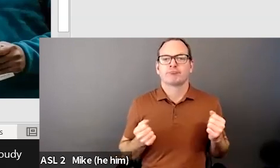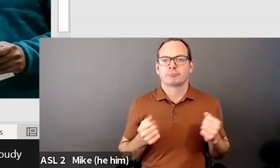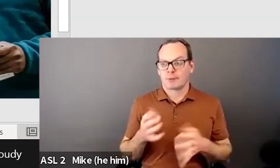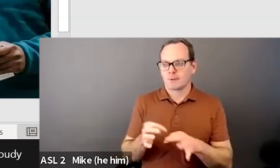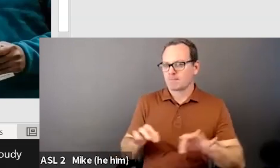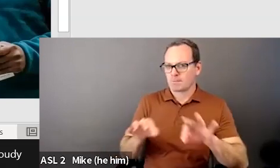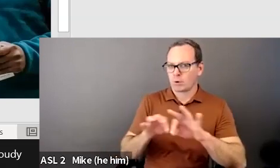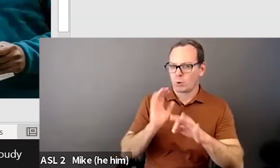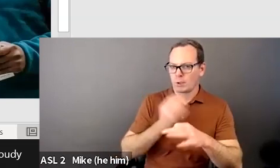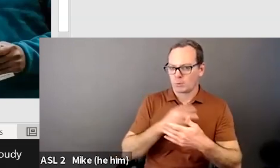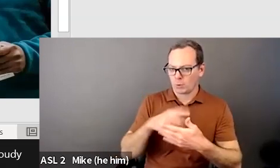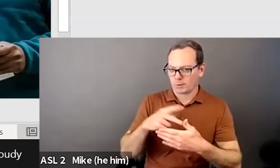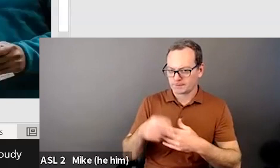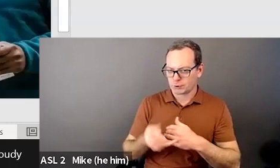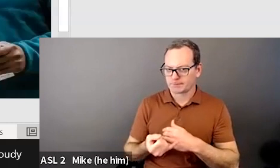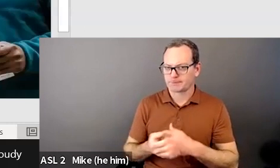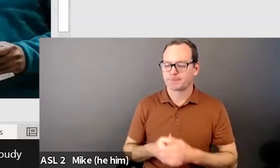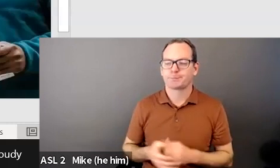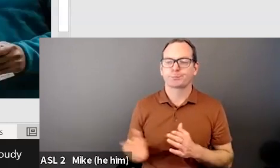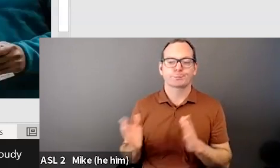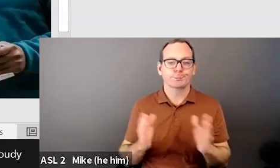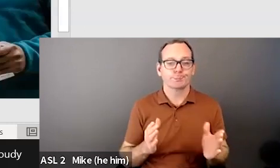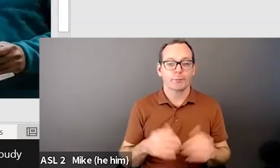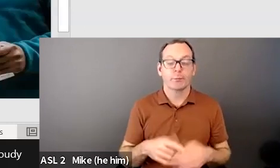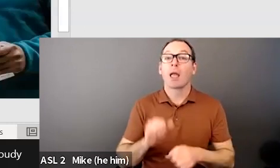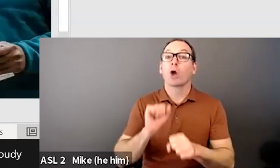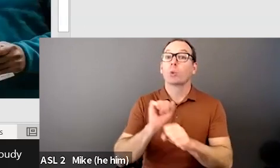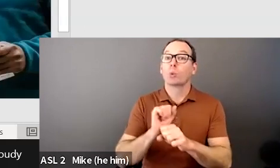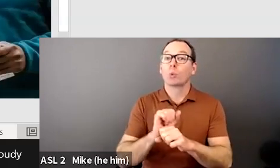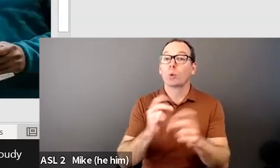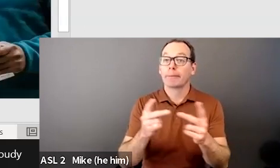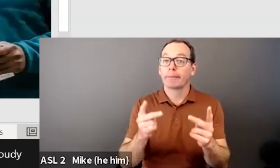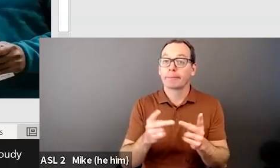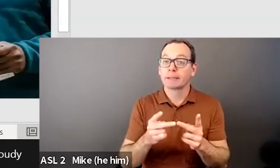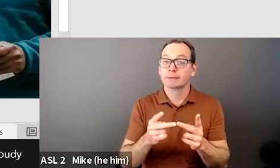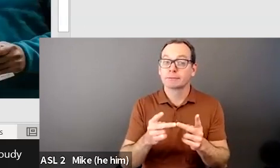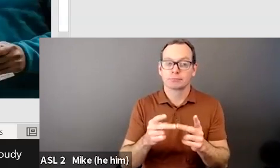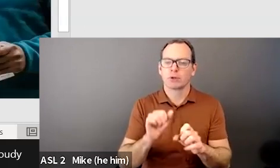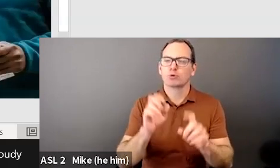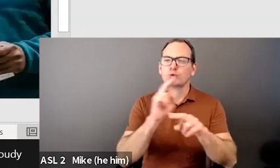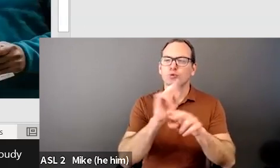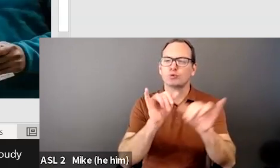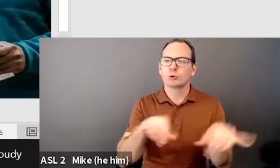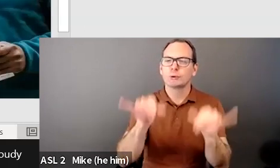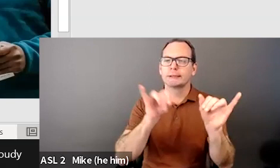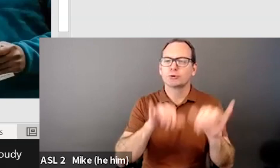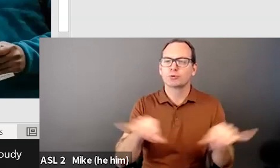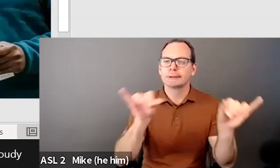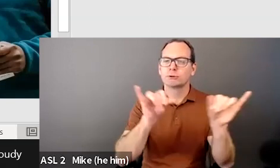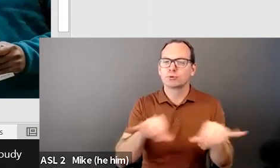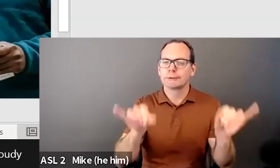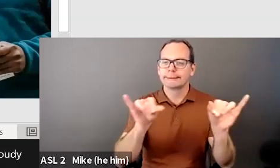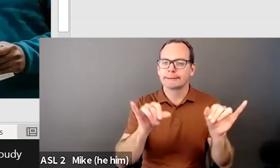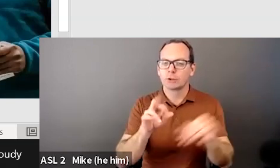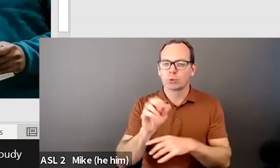important. Workplace routines were also a challenge. So for some of the youth that were in the program, the simple idea of getting